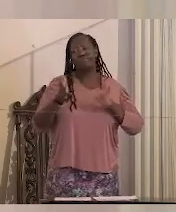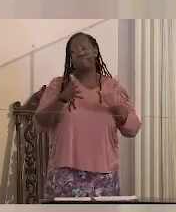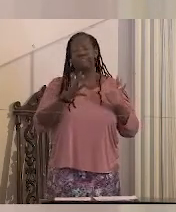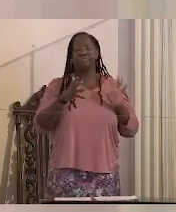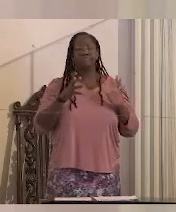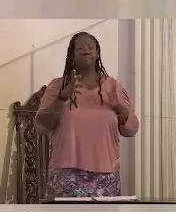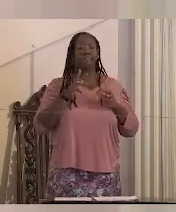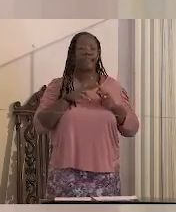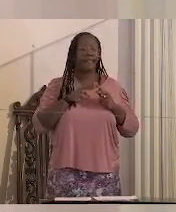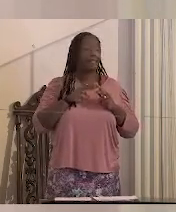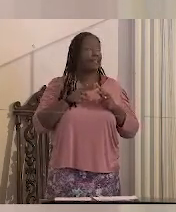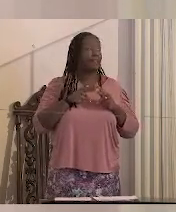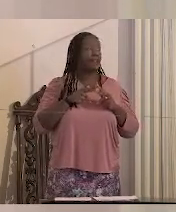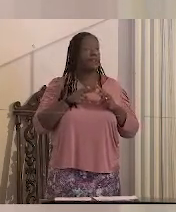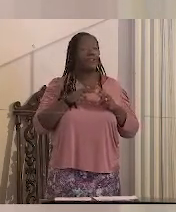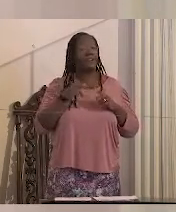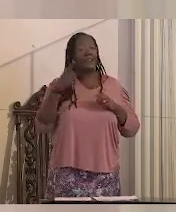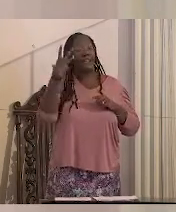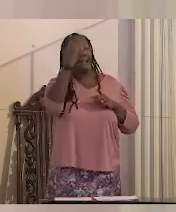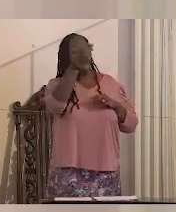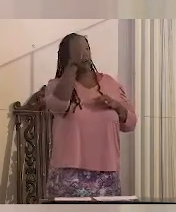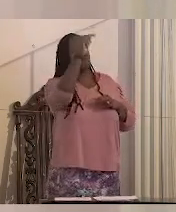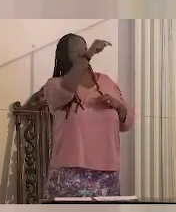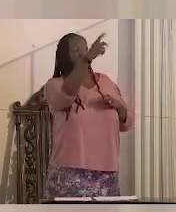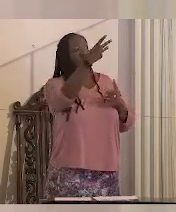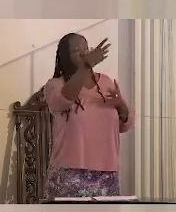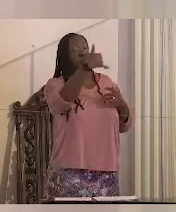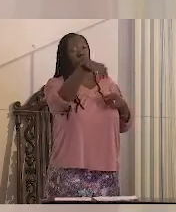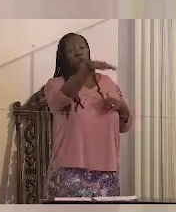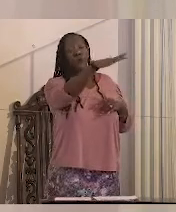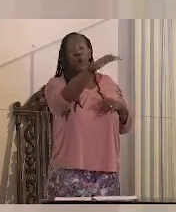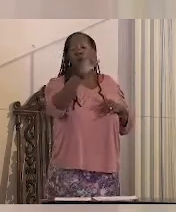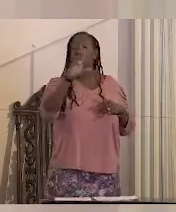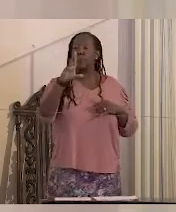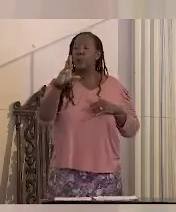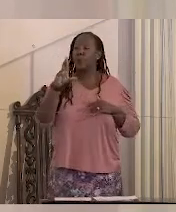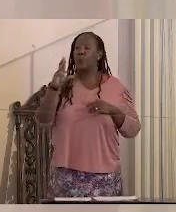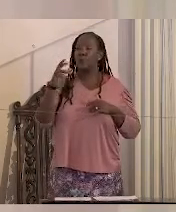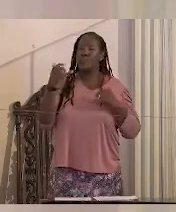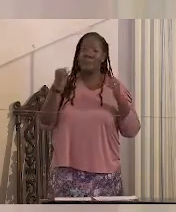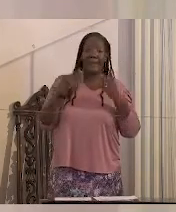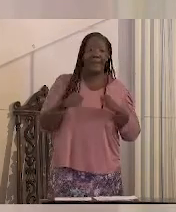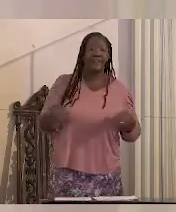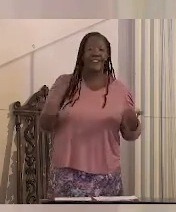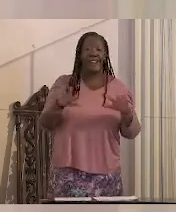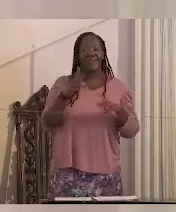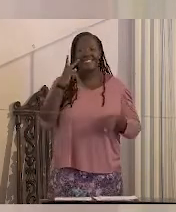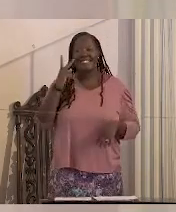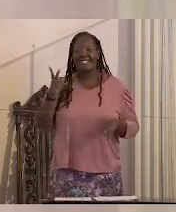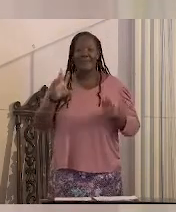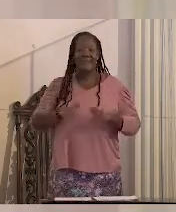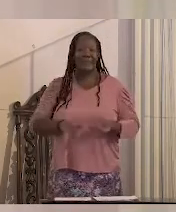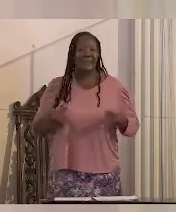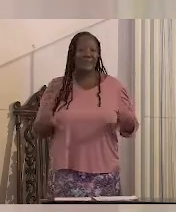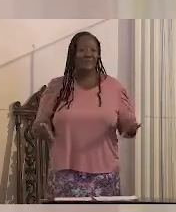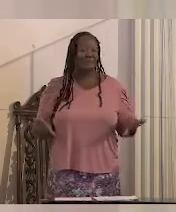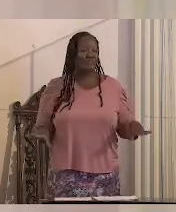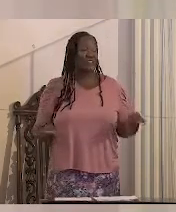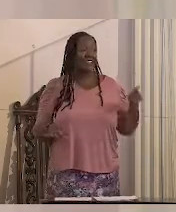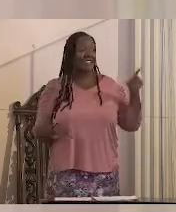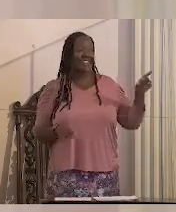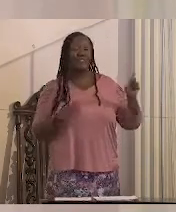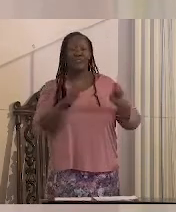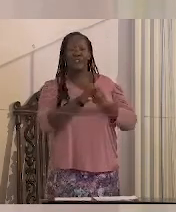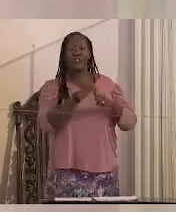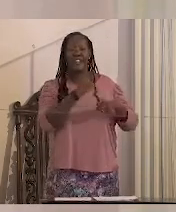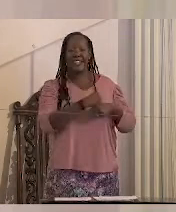the courtyard or the terrace, and certainly on the playground to see what the children have